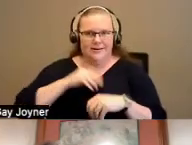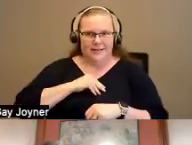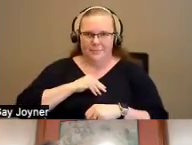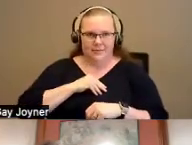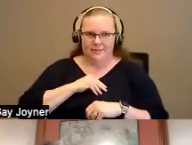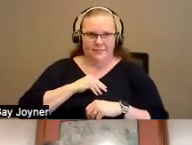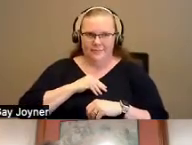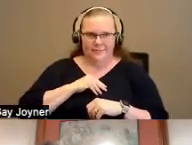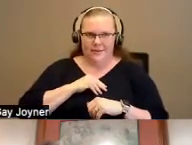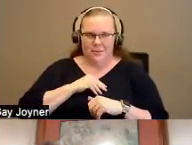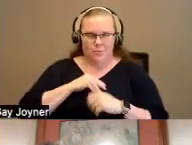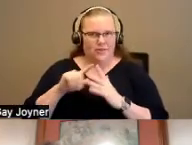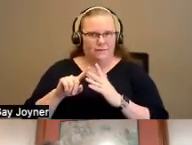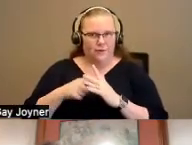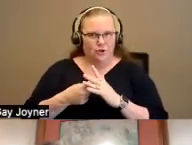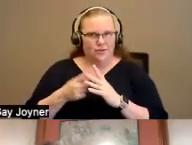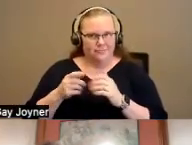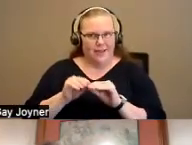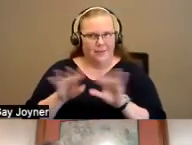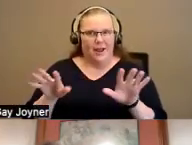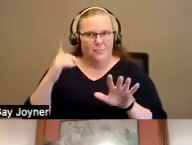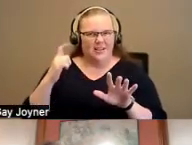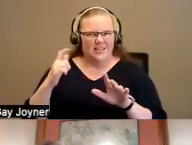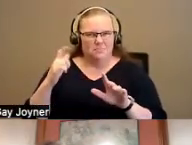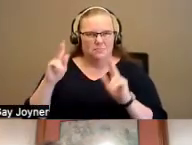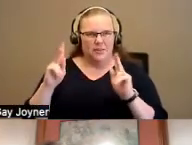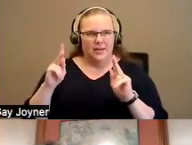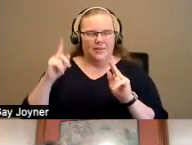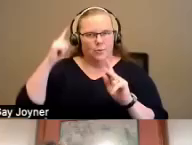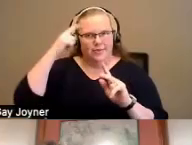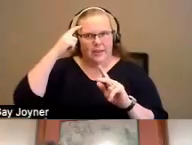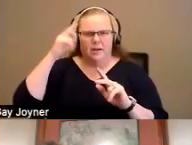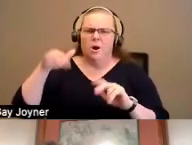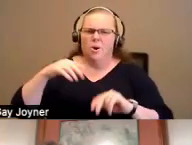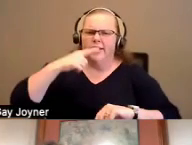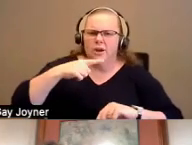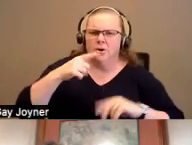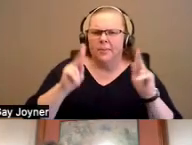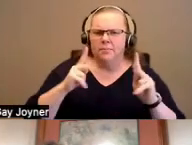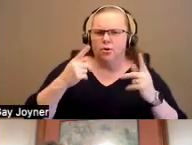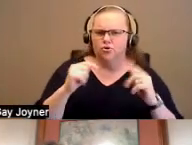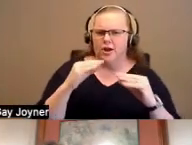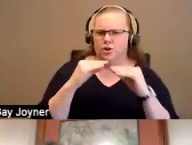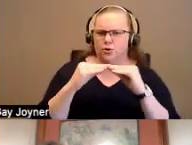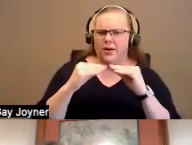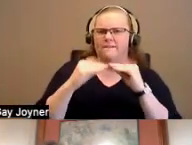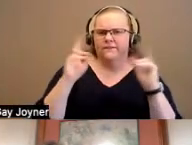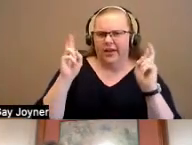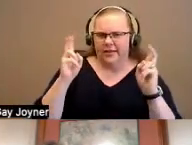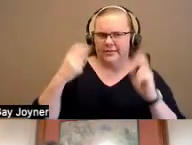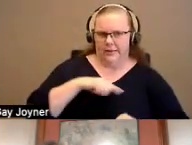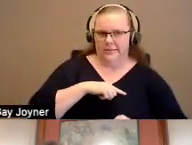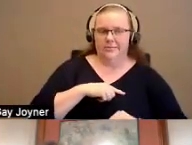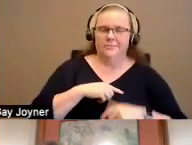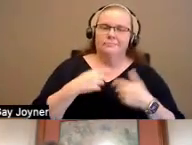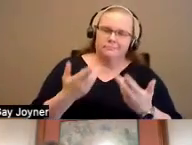not accepted when they first came out because they were thinking, oh, the hearing people are trying to